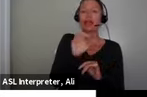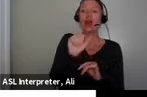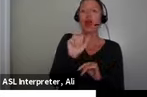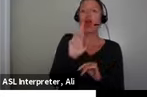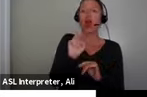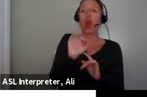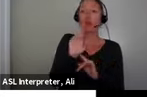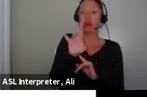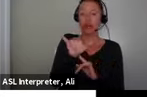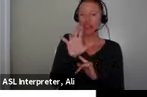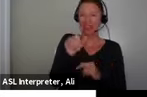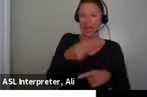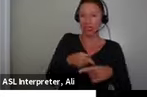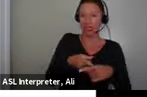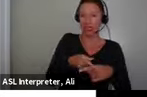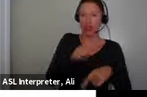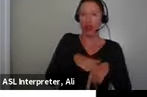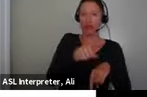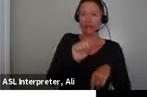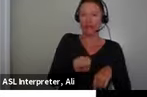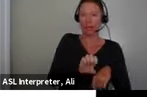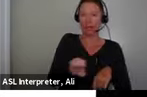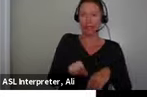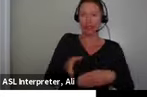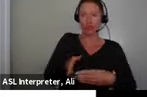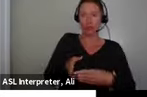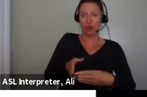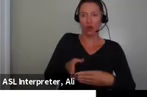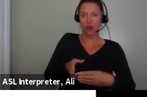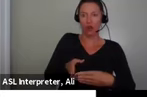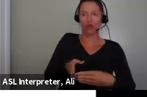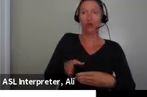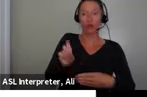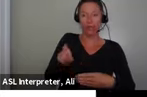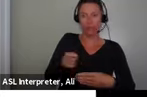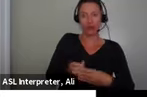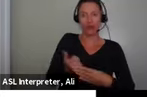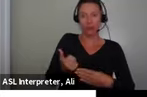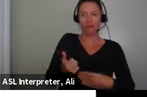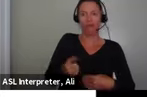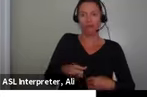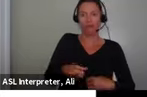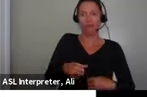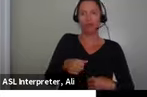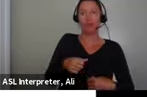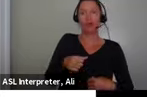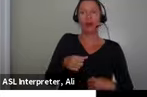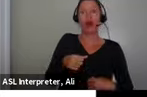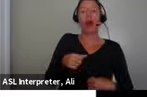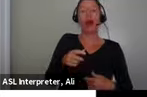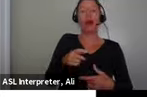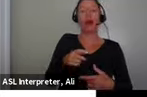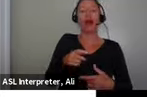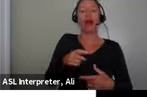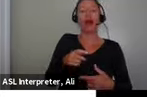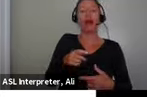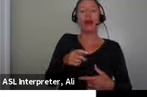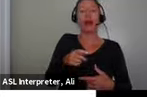intersection on the southeast corner will need to be removed. And then as we move